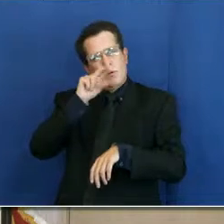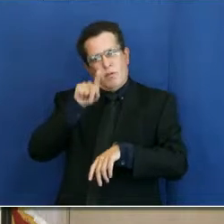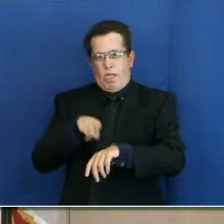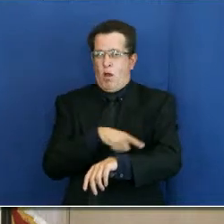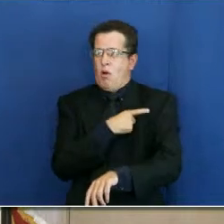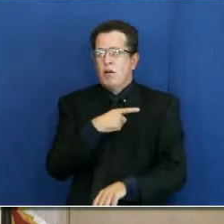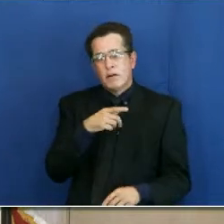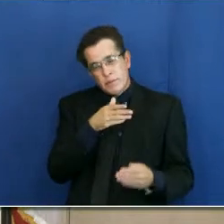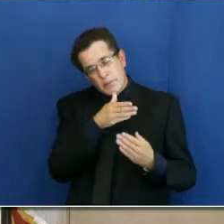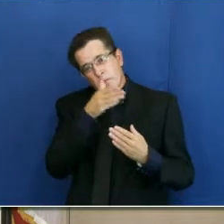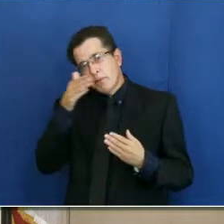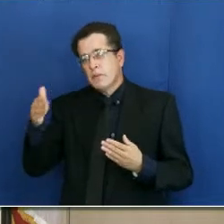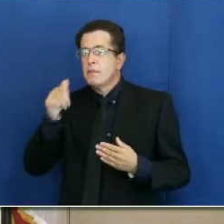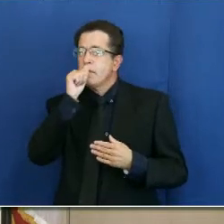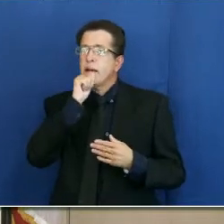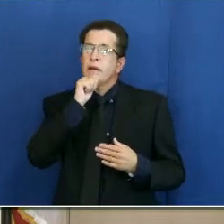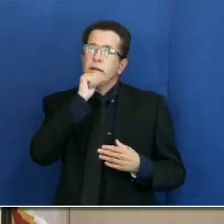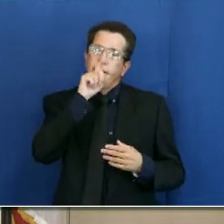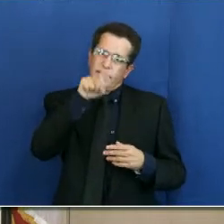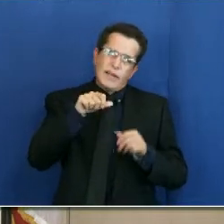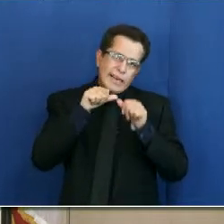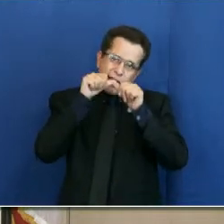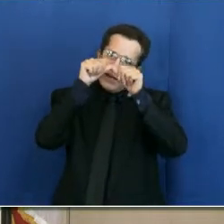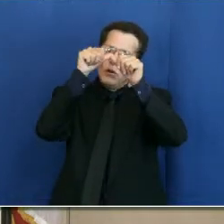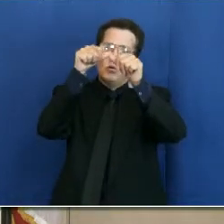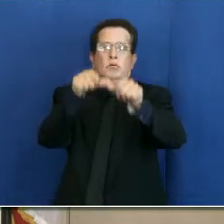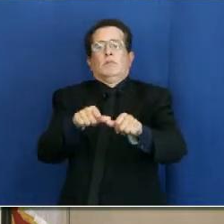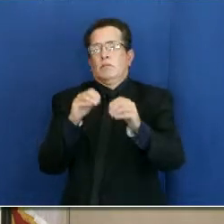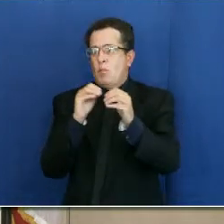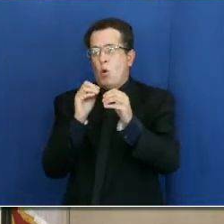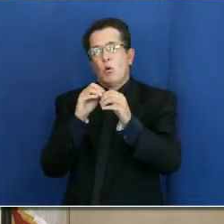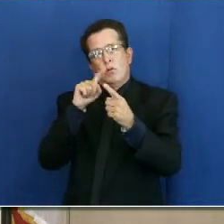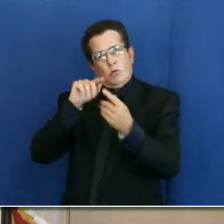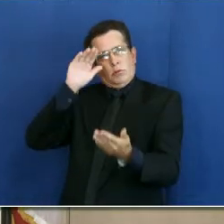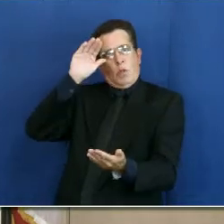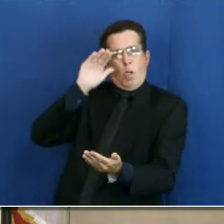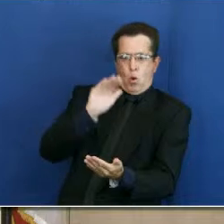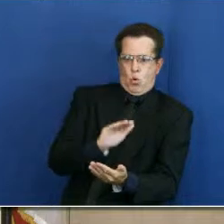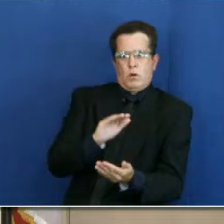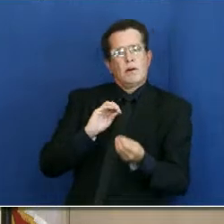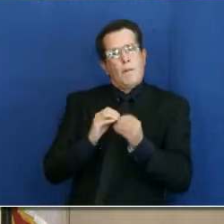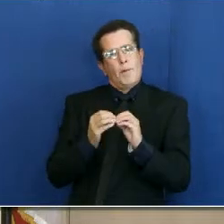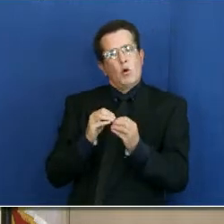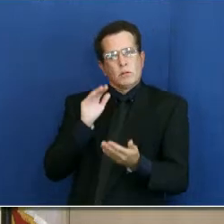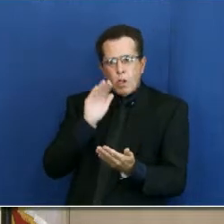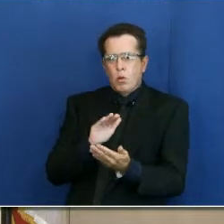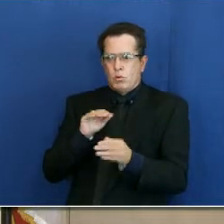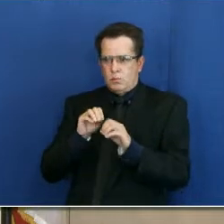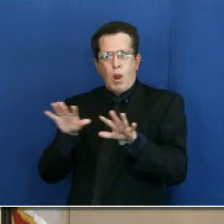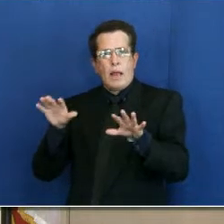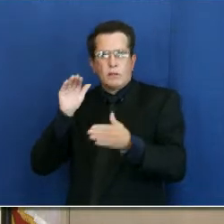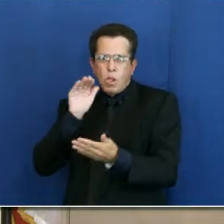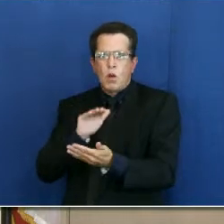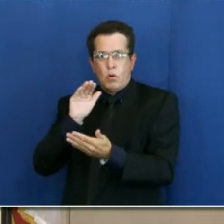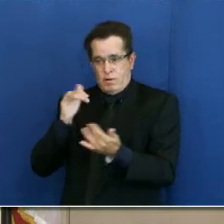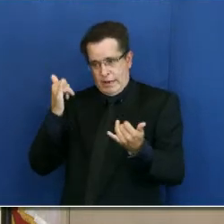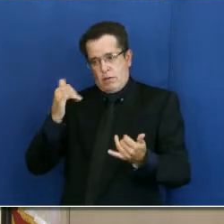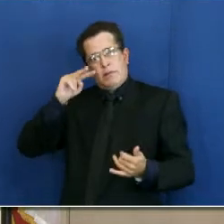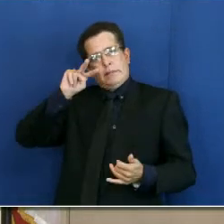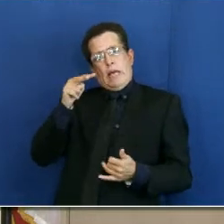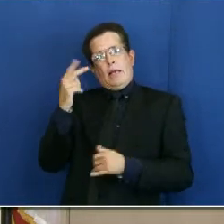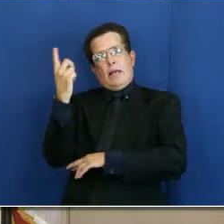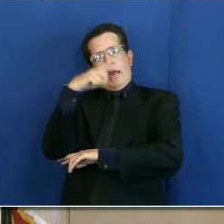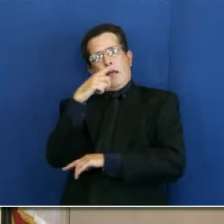of us. It is a daily race that we have to continue to run to slow the spread and lower our case count. Today represents our second consecutive